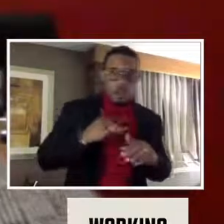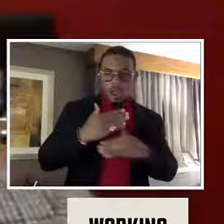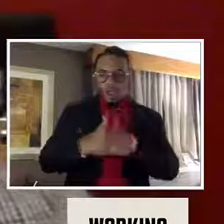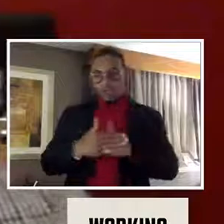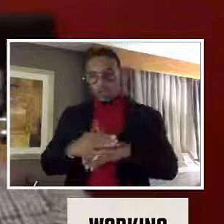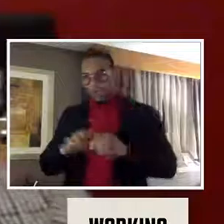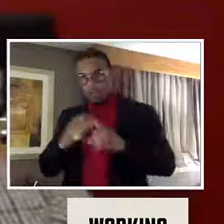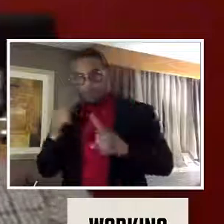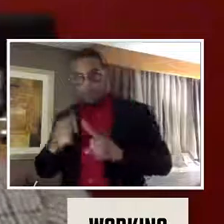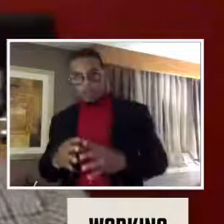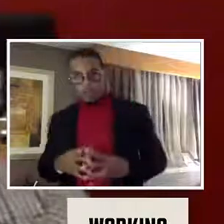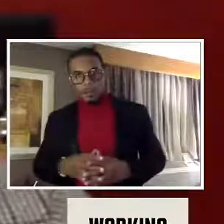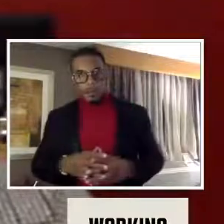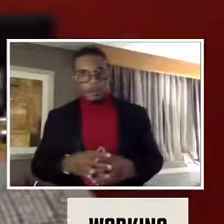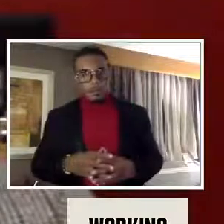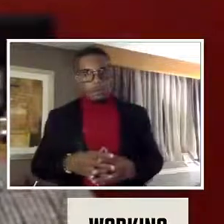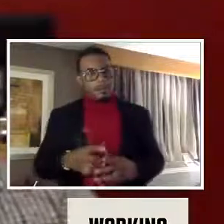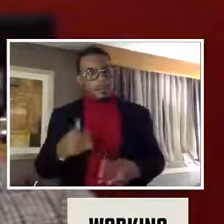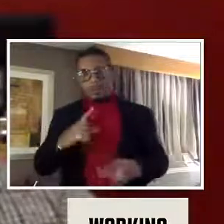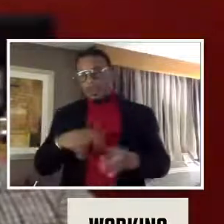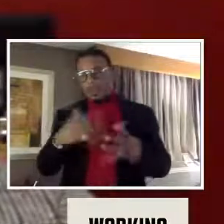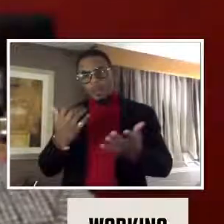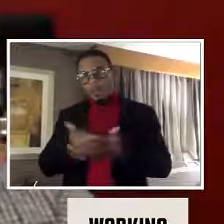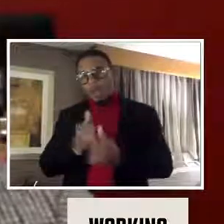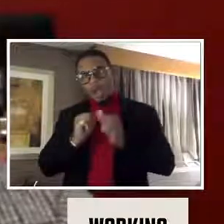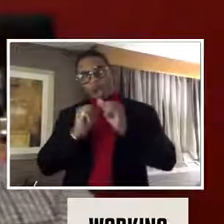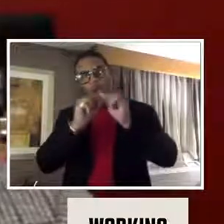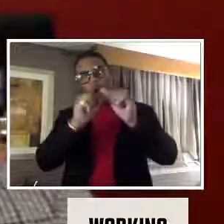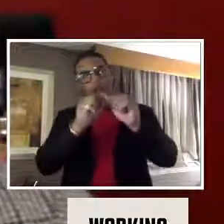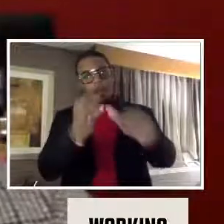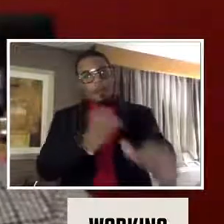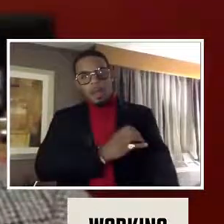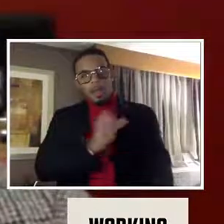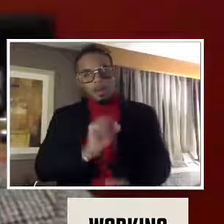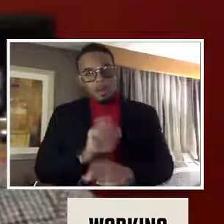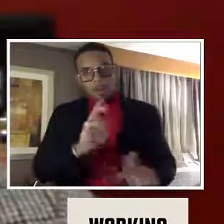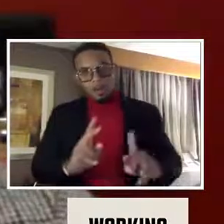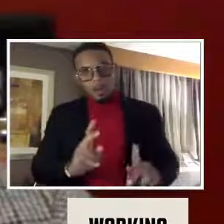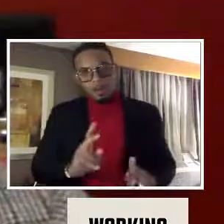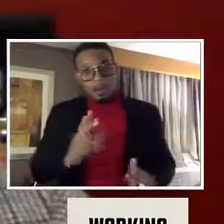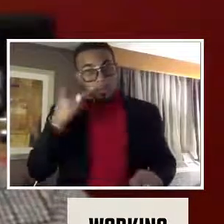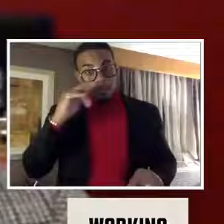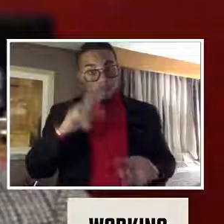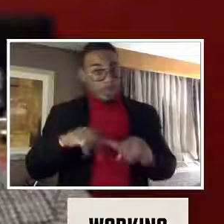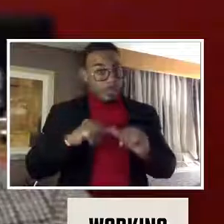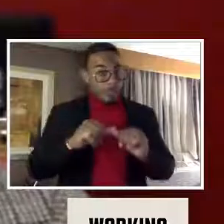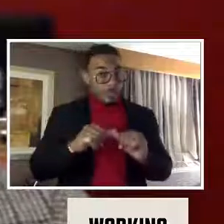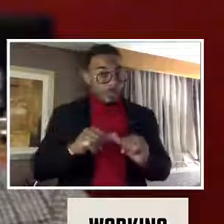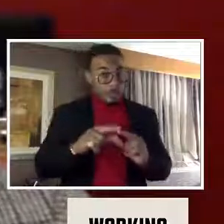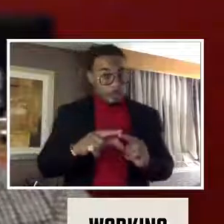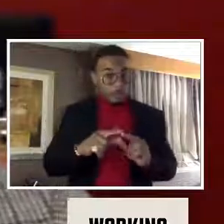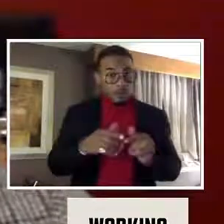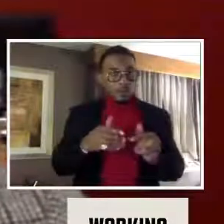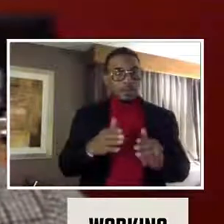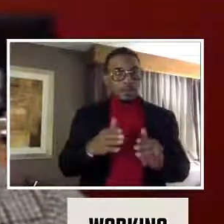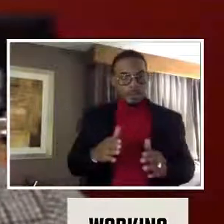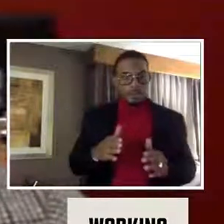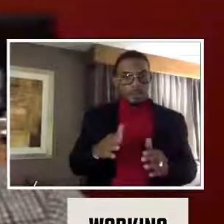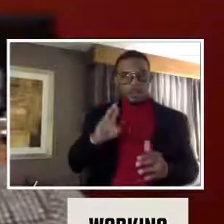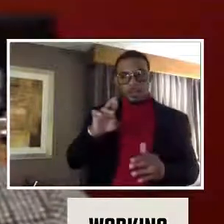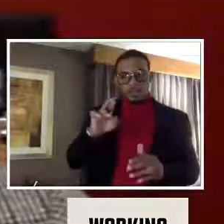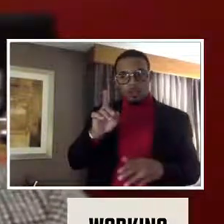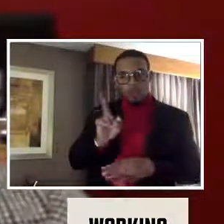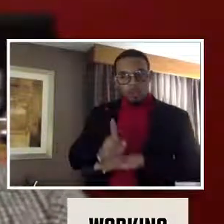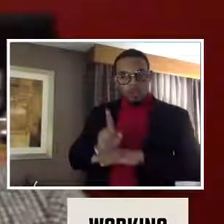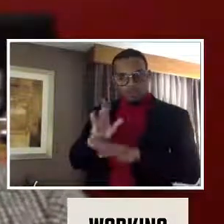at a breaking point. And we can't win long-term power for working people if we continue to let the